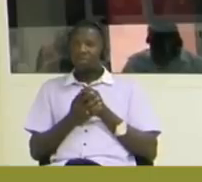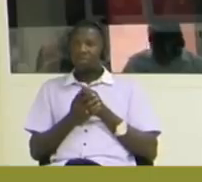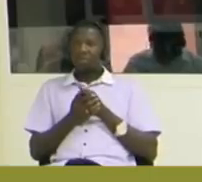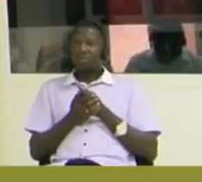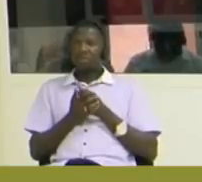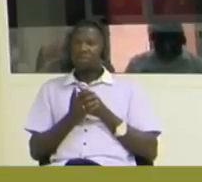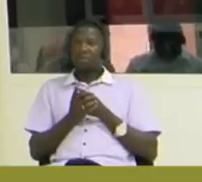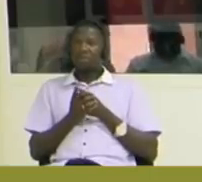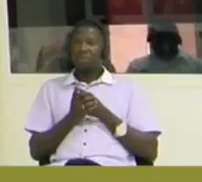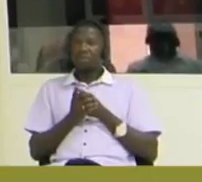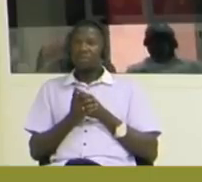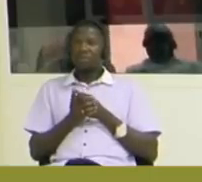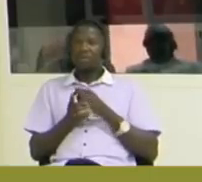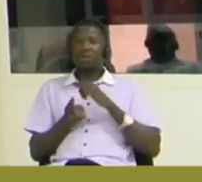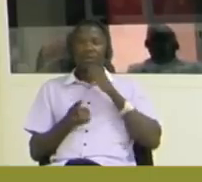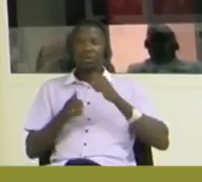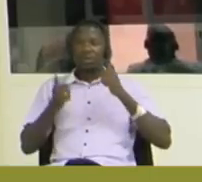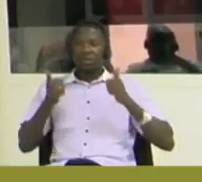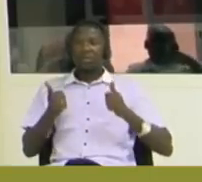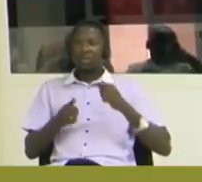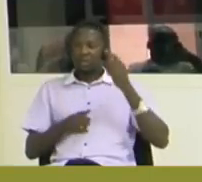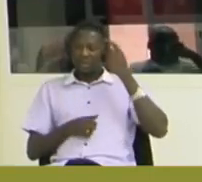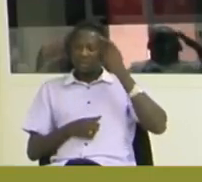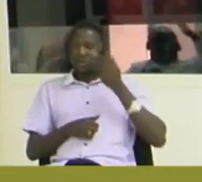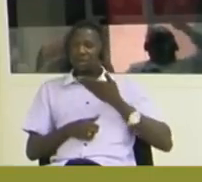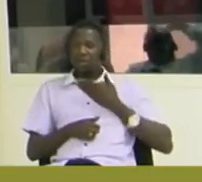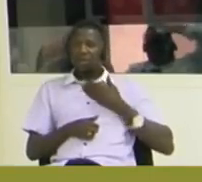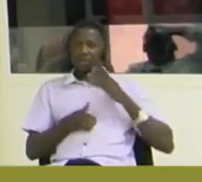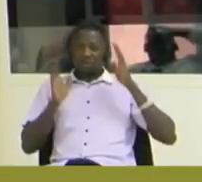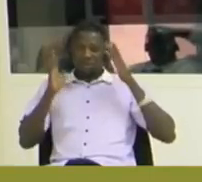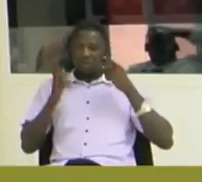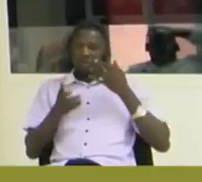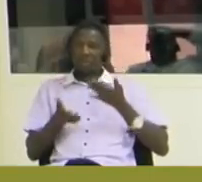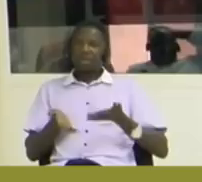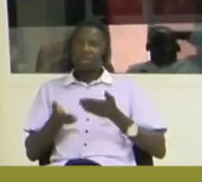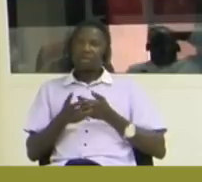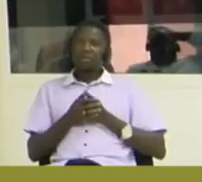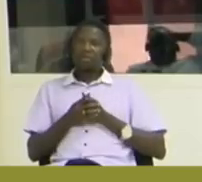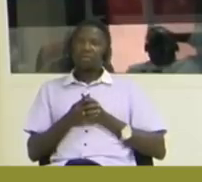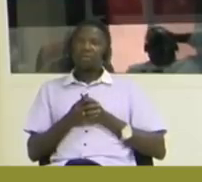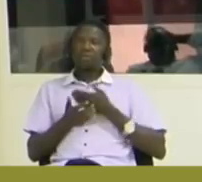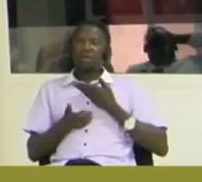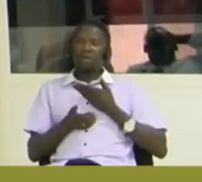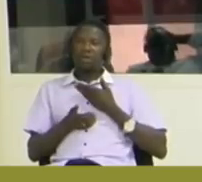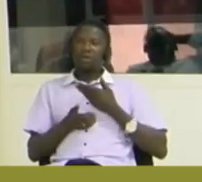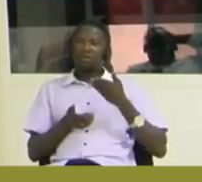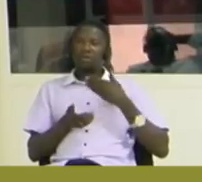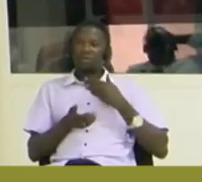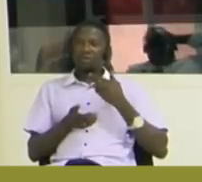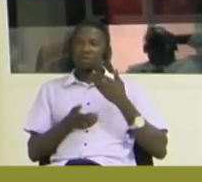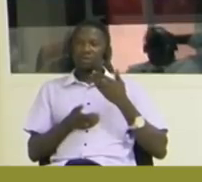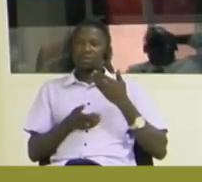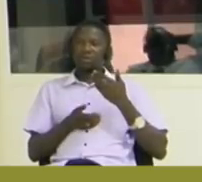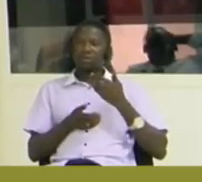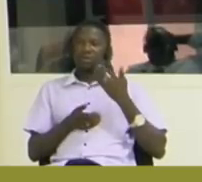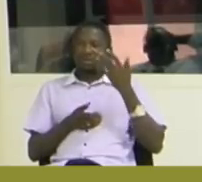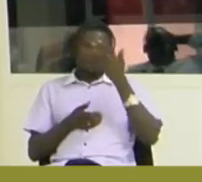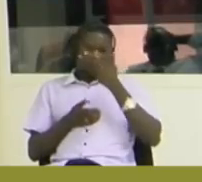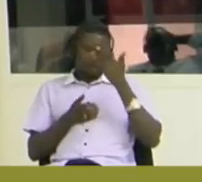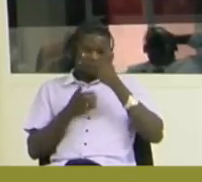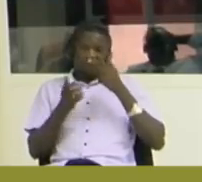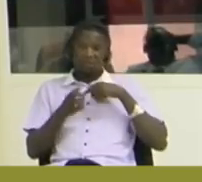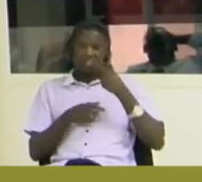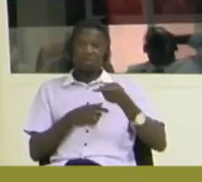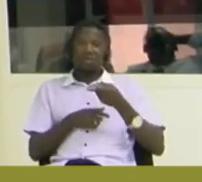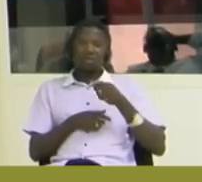Mr. Chair, I think we are having a problem here. We are getting images from Lamindur, from